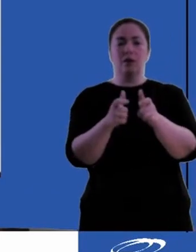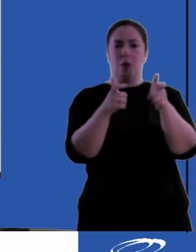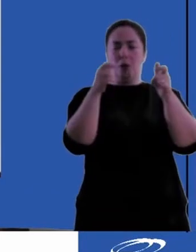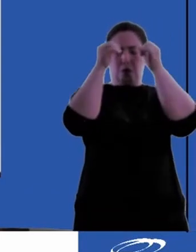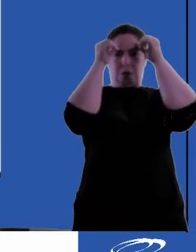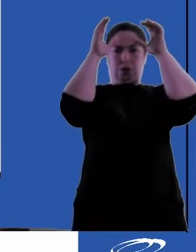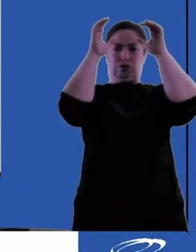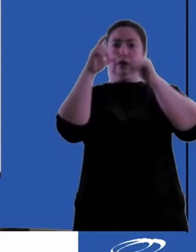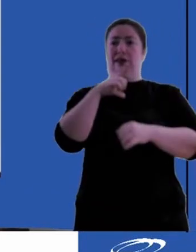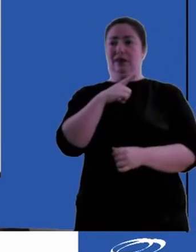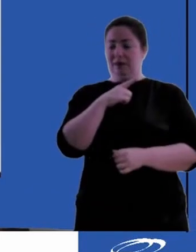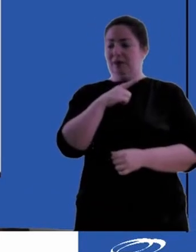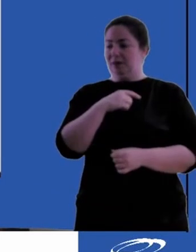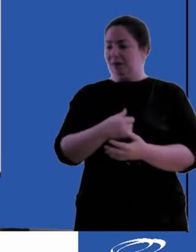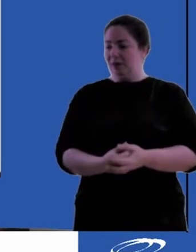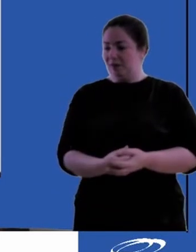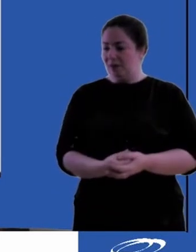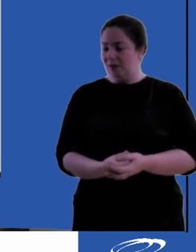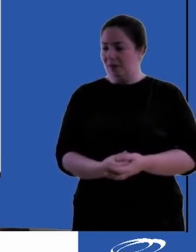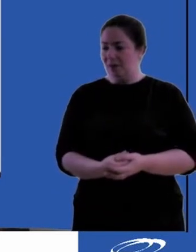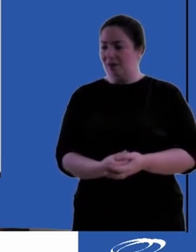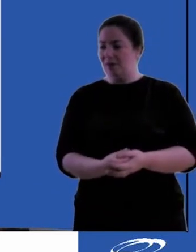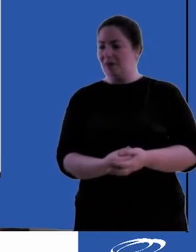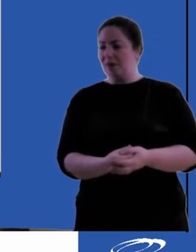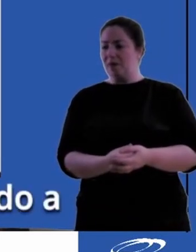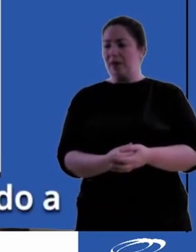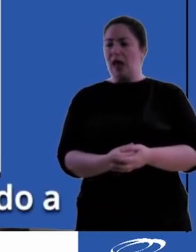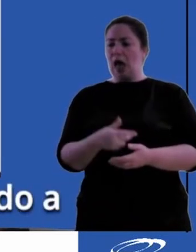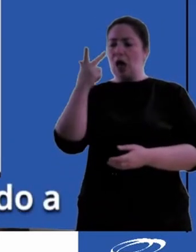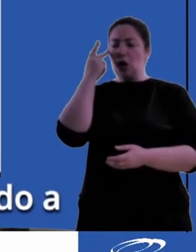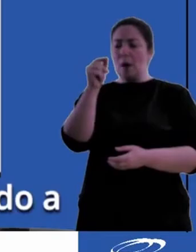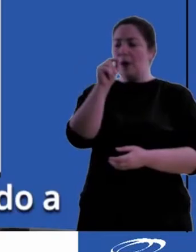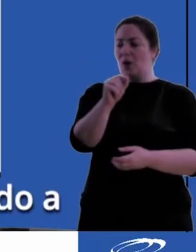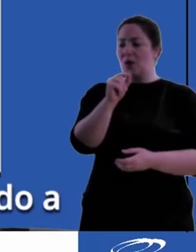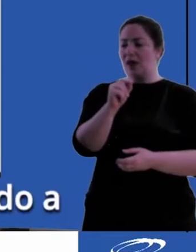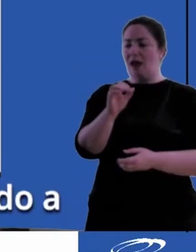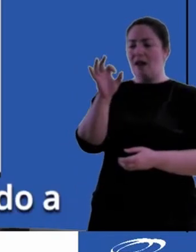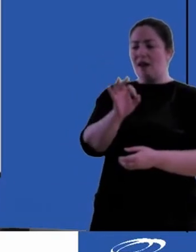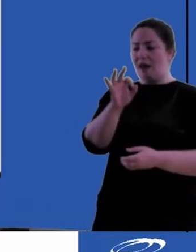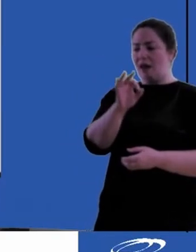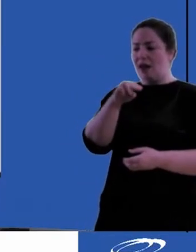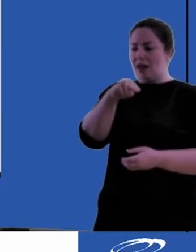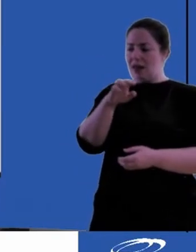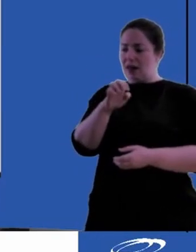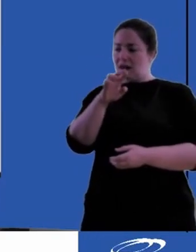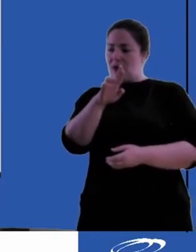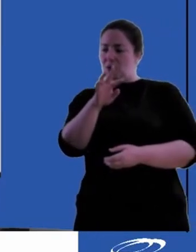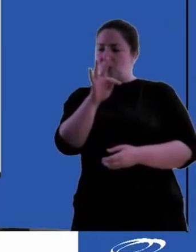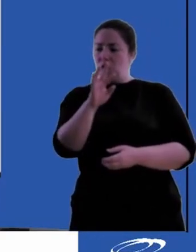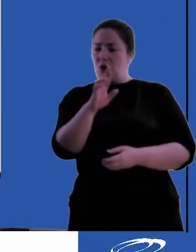biomarker for periprosthetic joint infection, as is the neutrophil percentage. And I'm showing you the cut points on the right-hand side